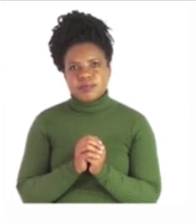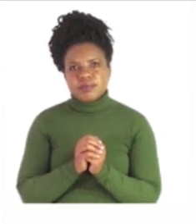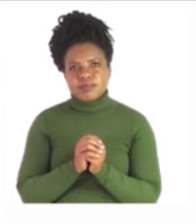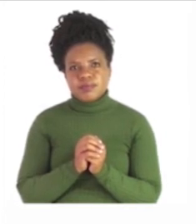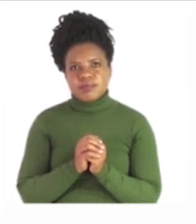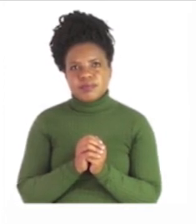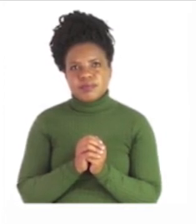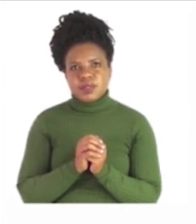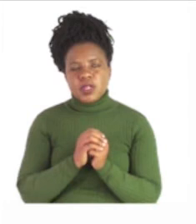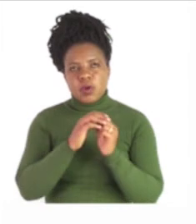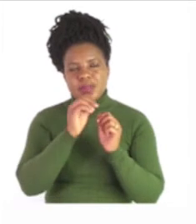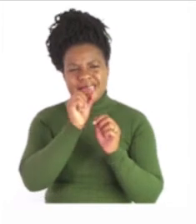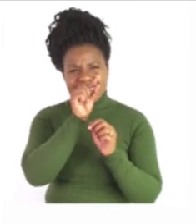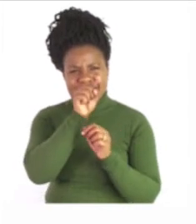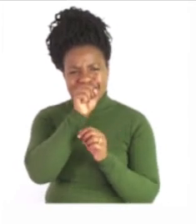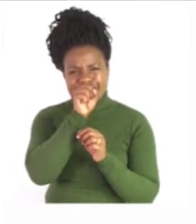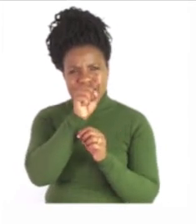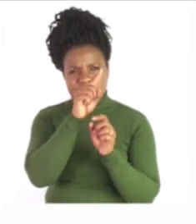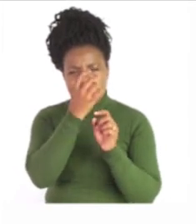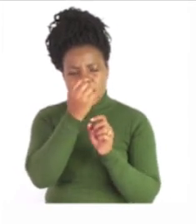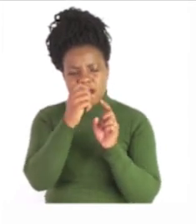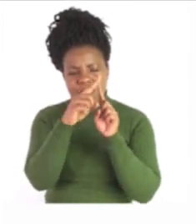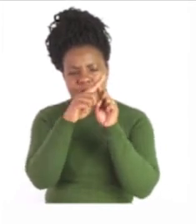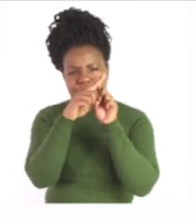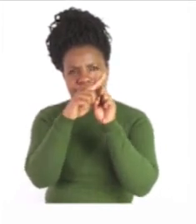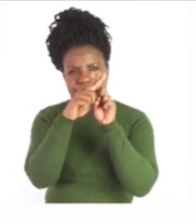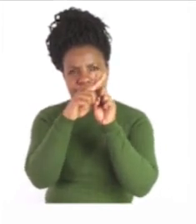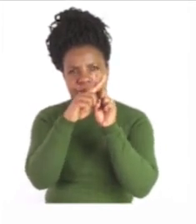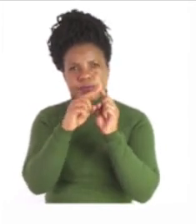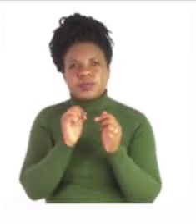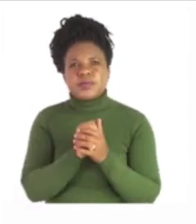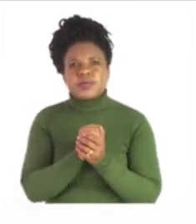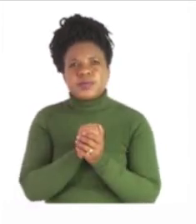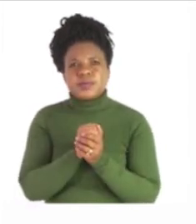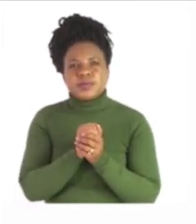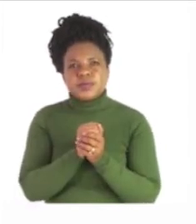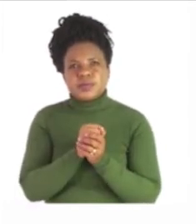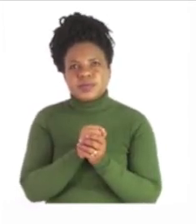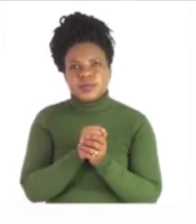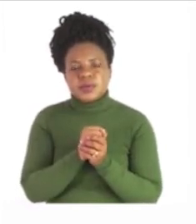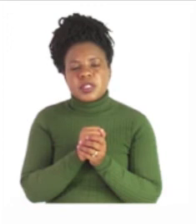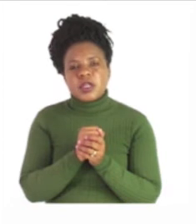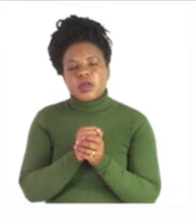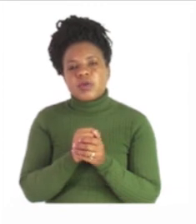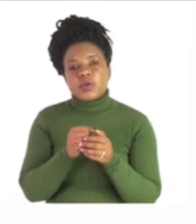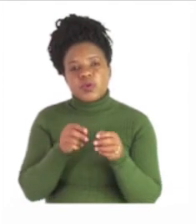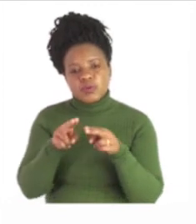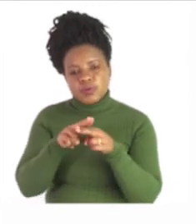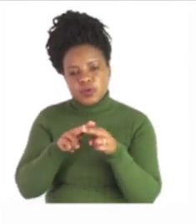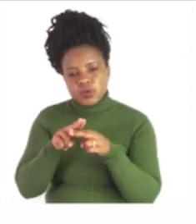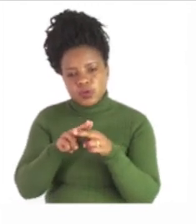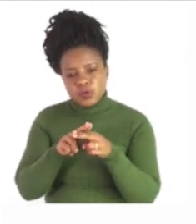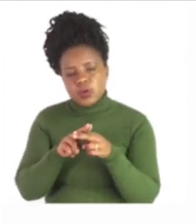of the number. We use this when we work out the area. This will be